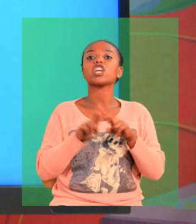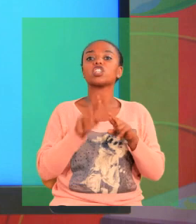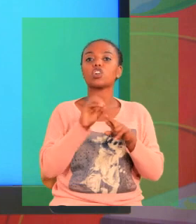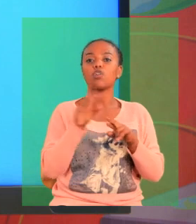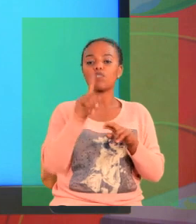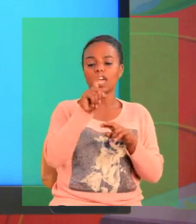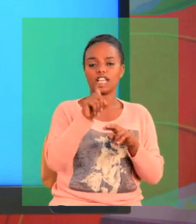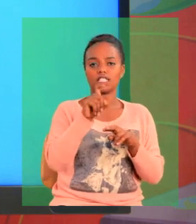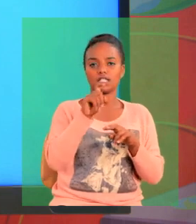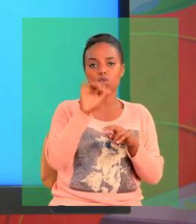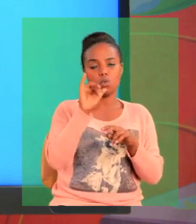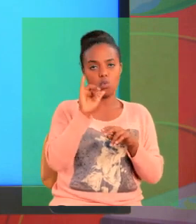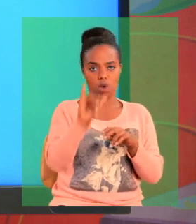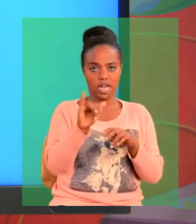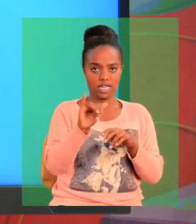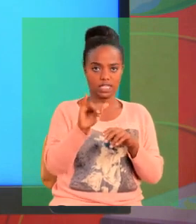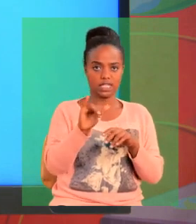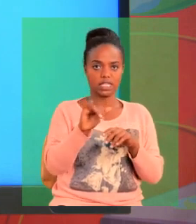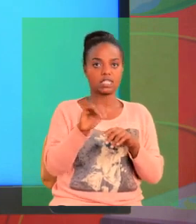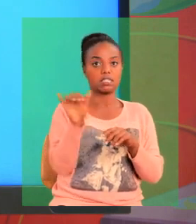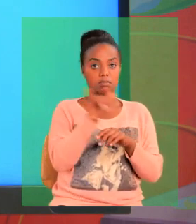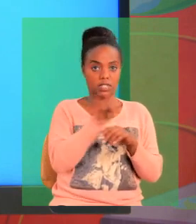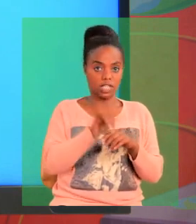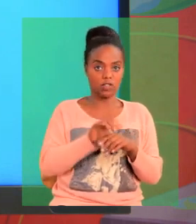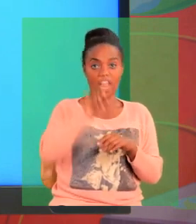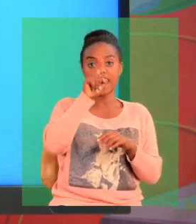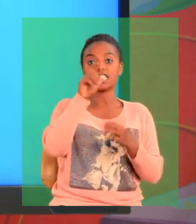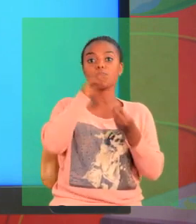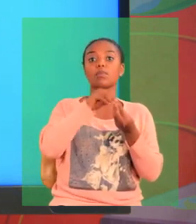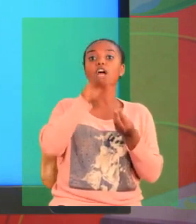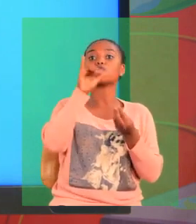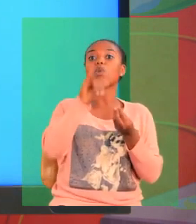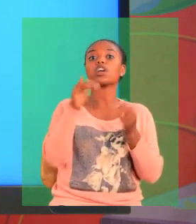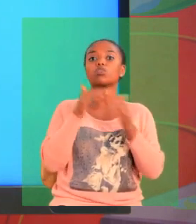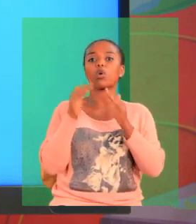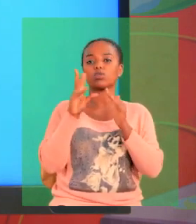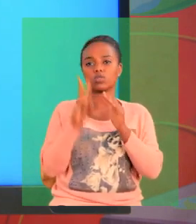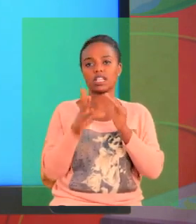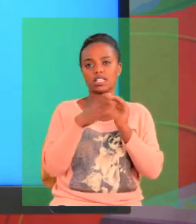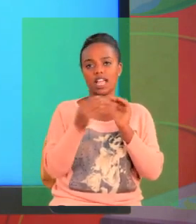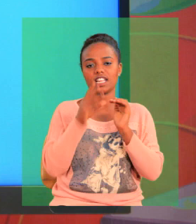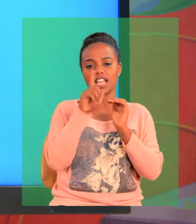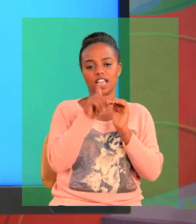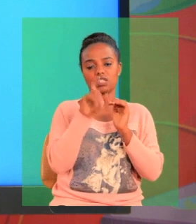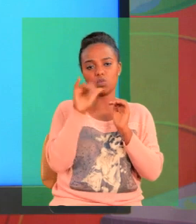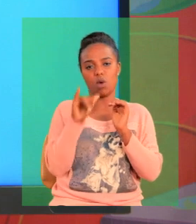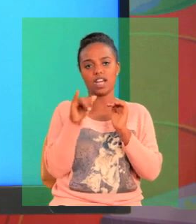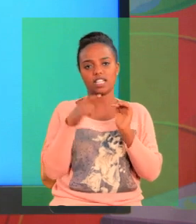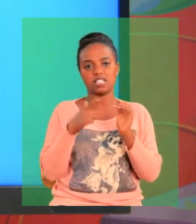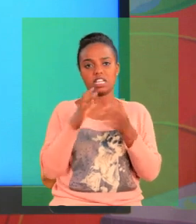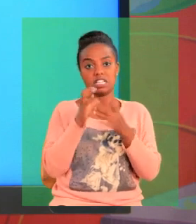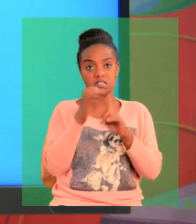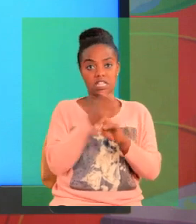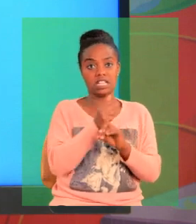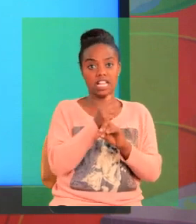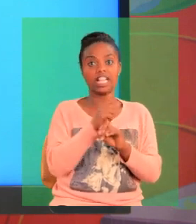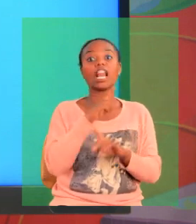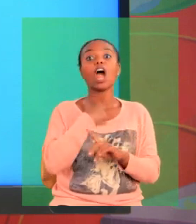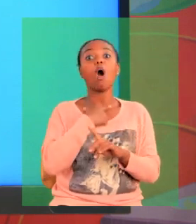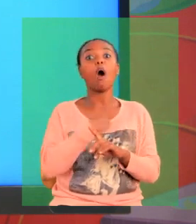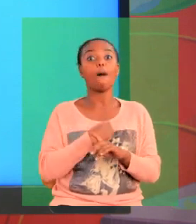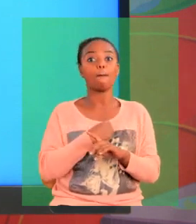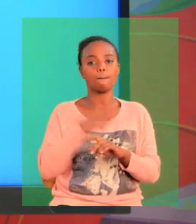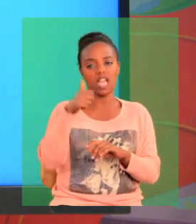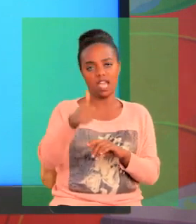of xy such that x plus y is 6 and x and y are taken from A. Then